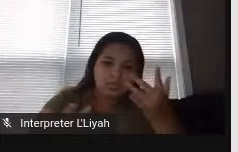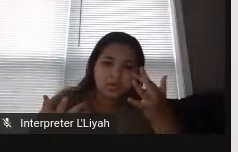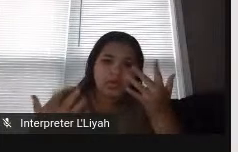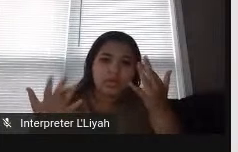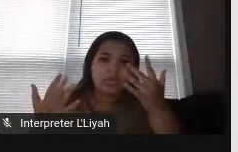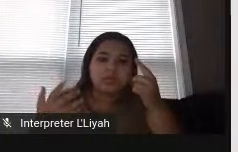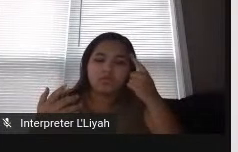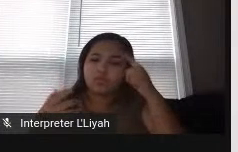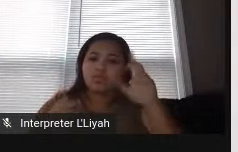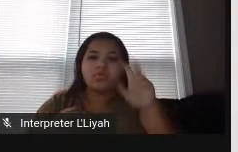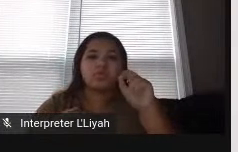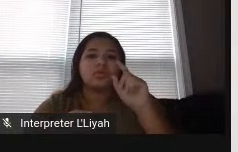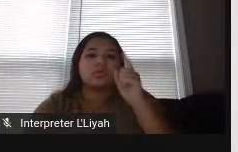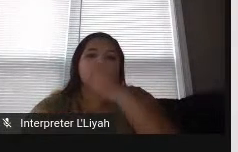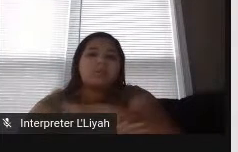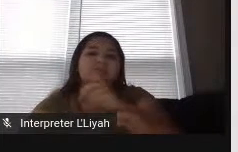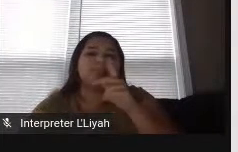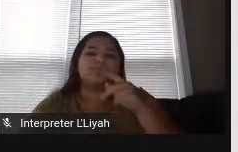30-day period.